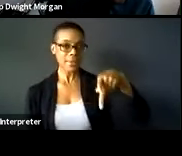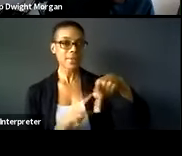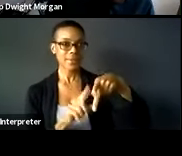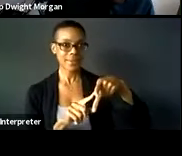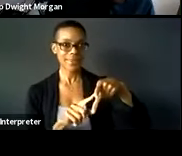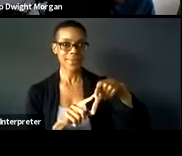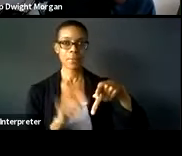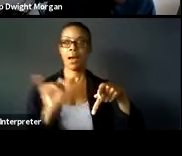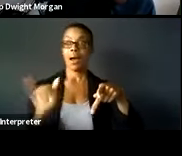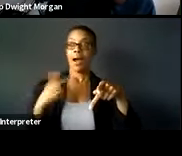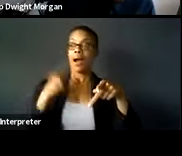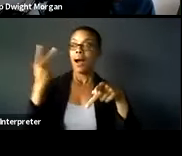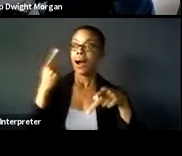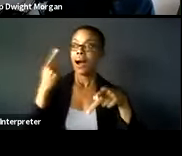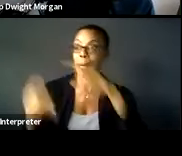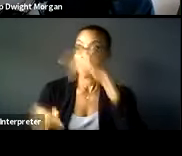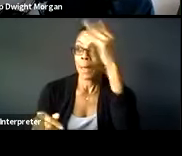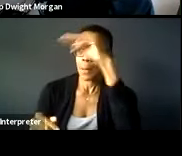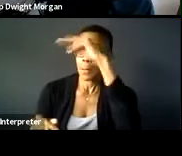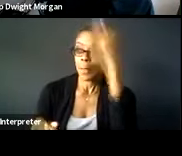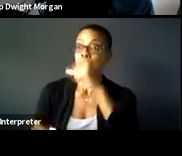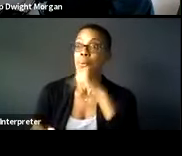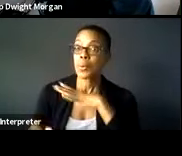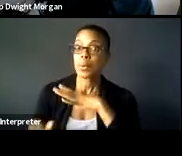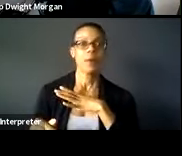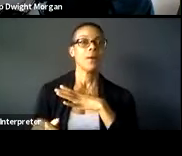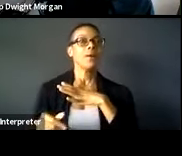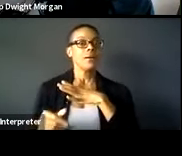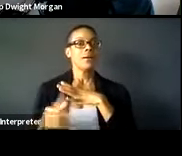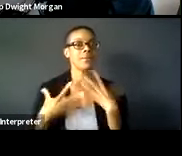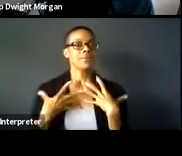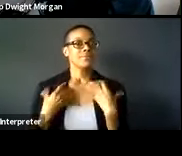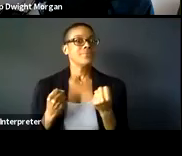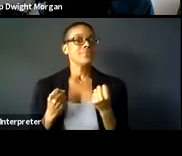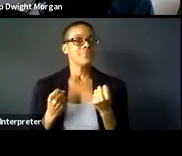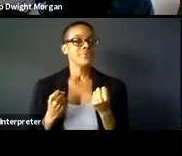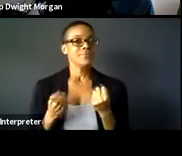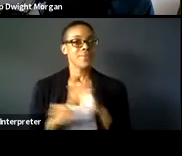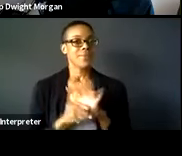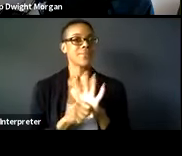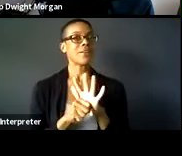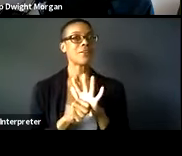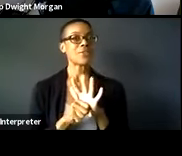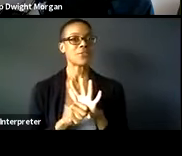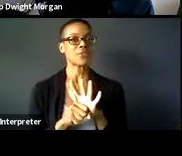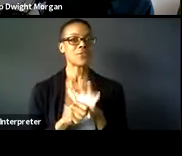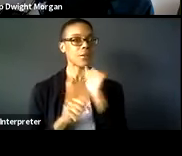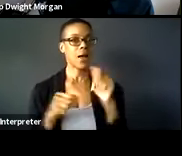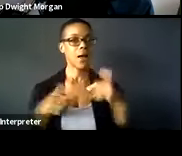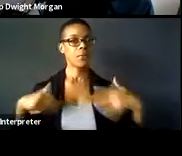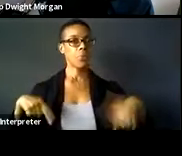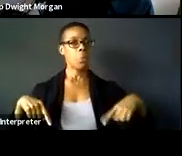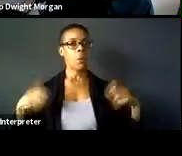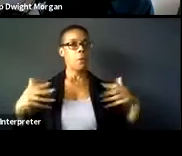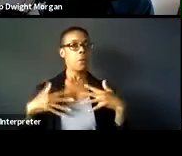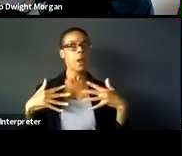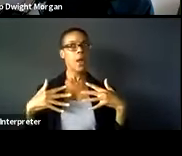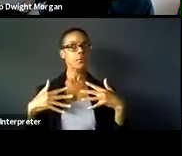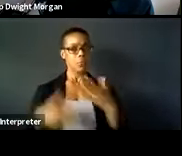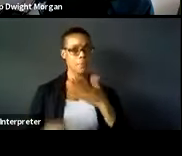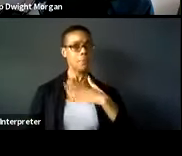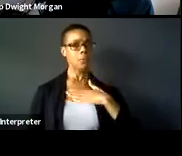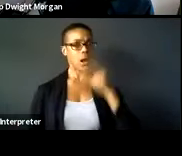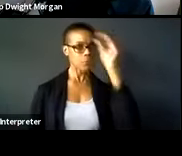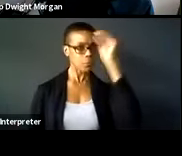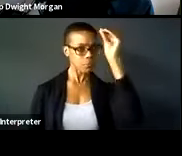I could be bold and not be afraid and to bring my vision, but